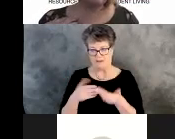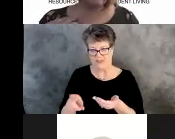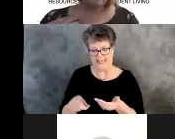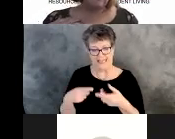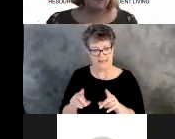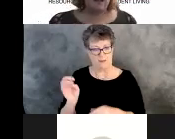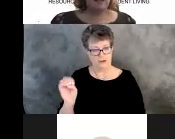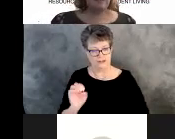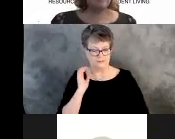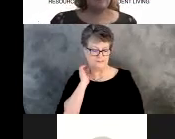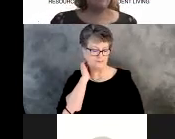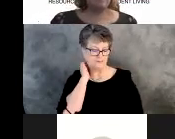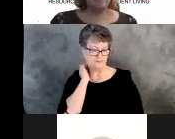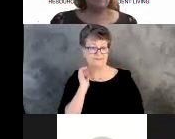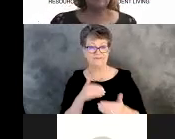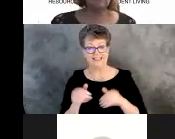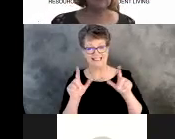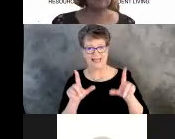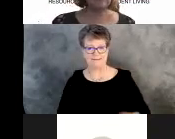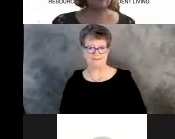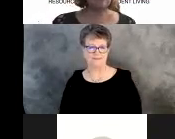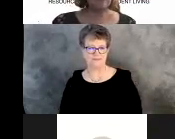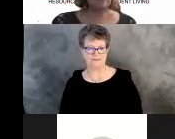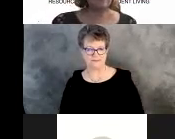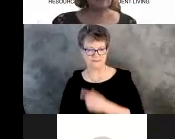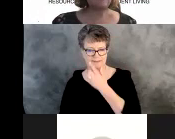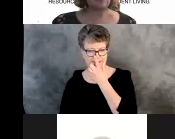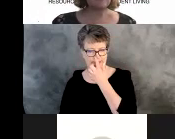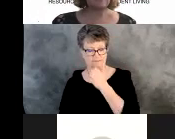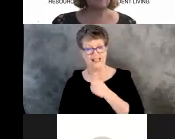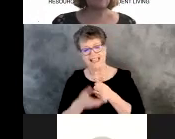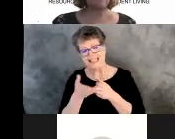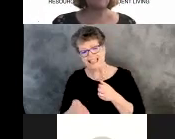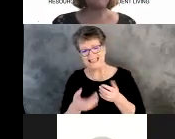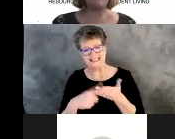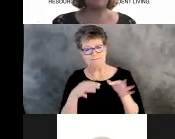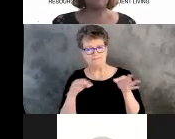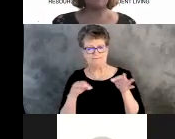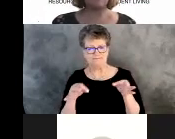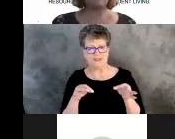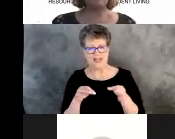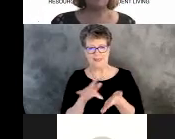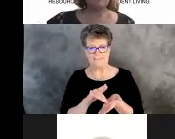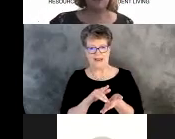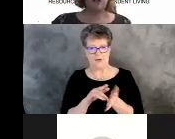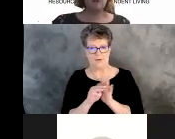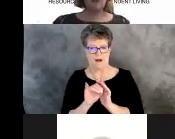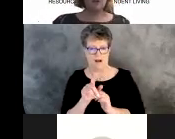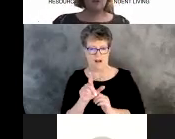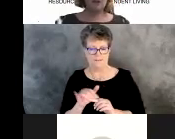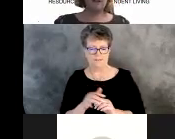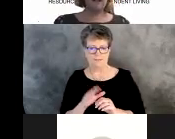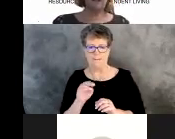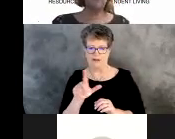emergency. Next slide, please. So this kind of talks about the medical model. I'm going to talk to you about